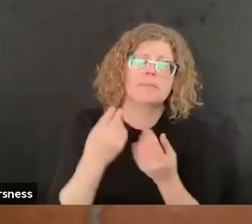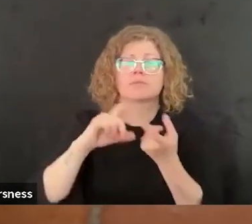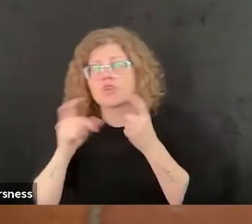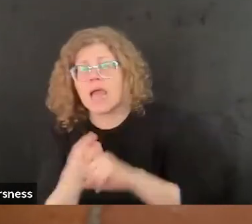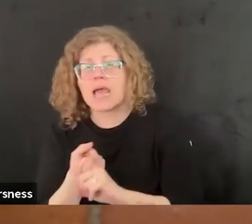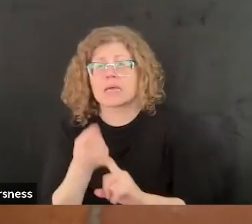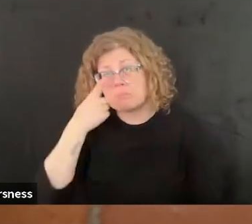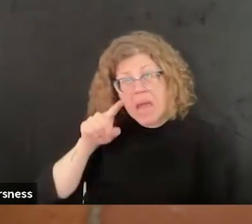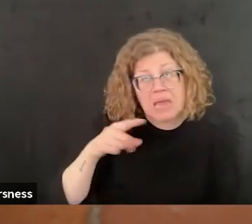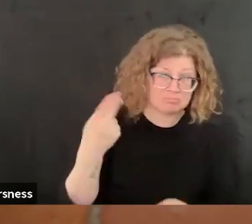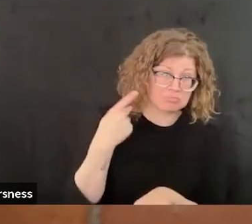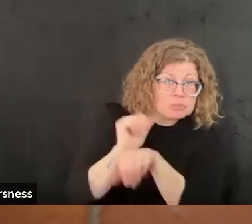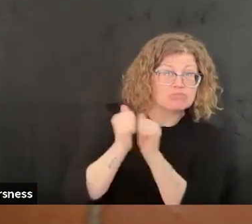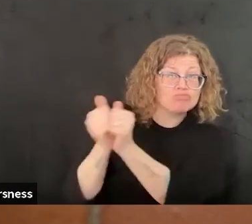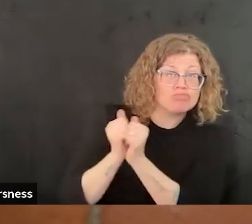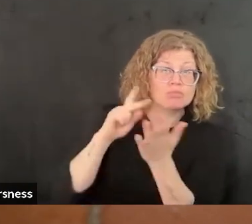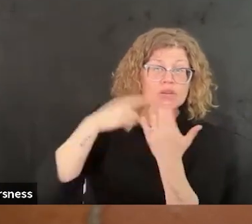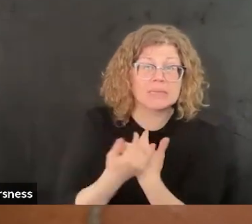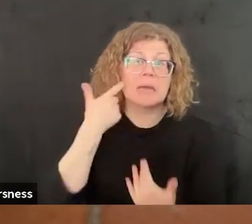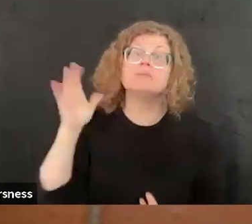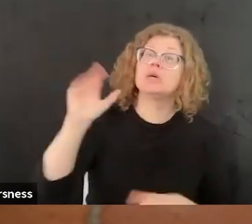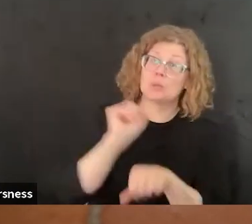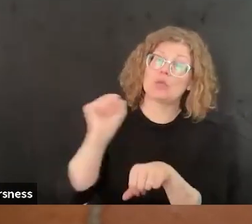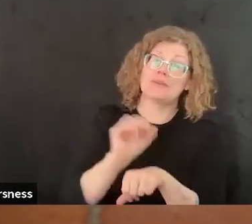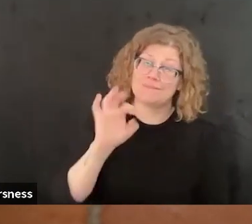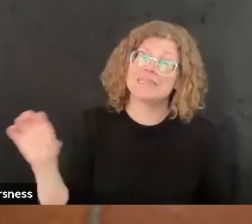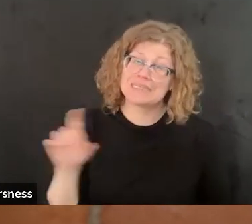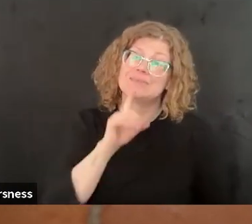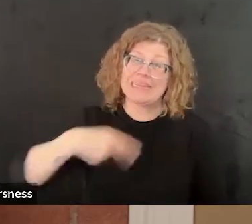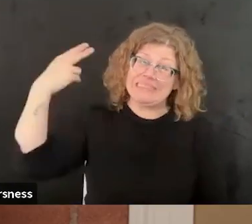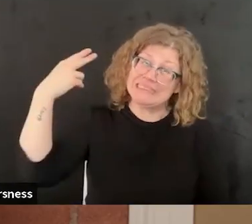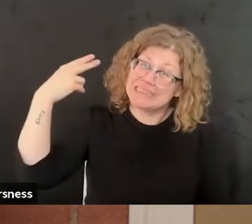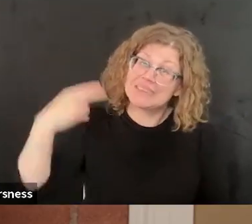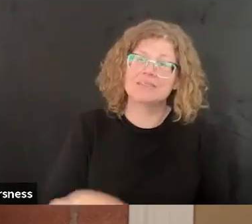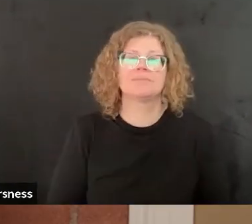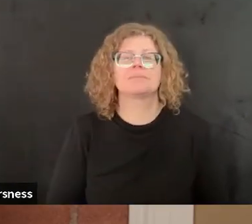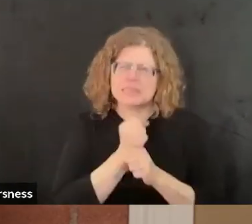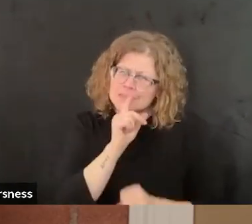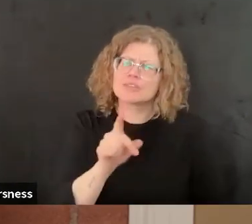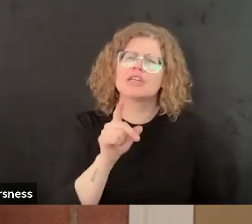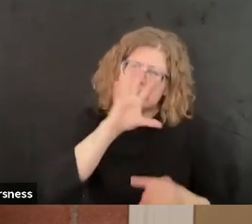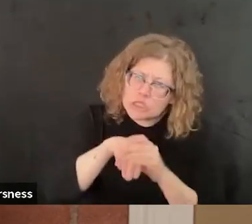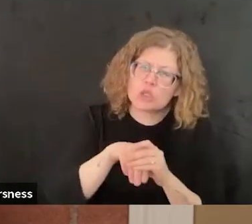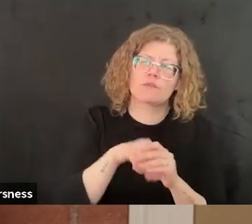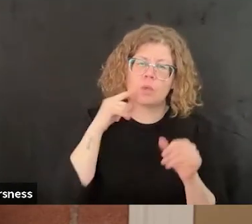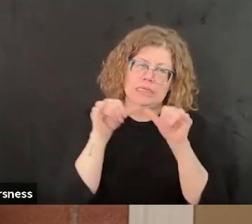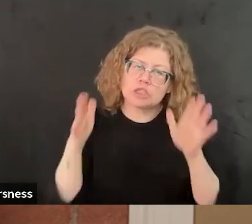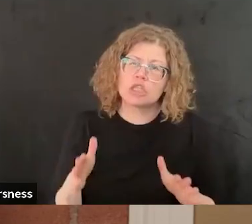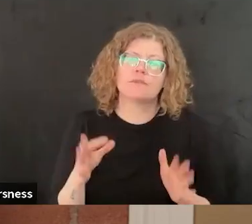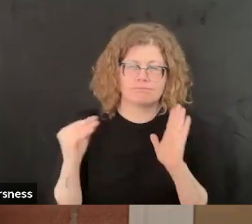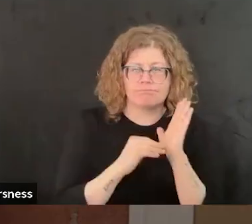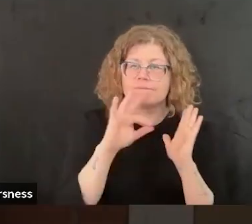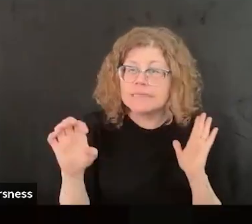family members or friends to partner with them in the project because they are expensive fees to include. But you just want to make sure that you accommodate for that in